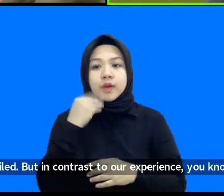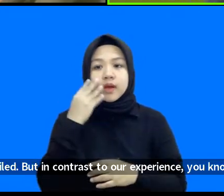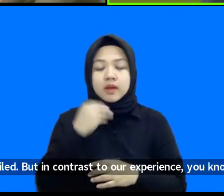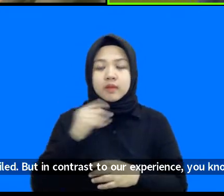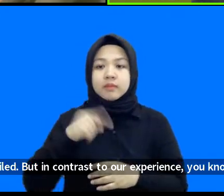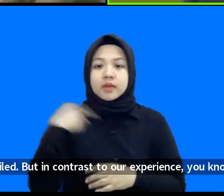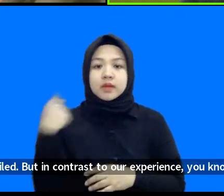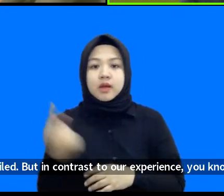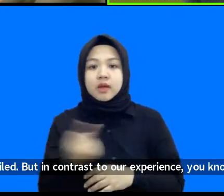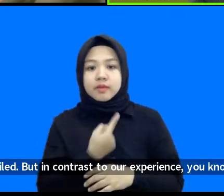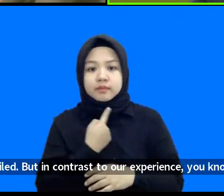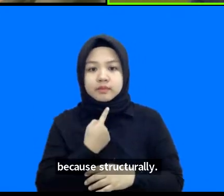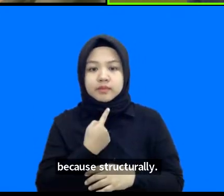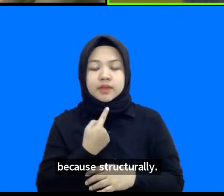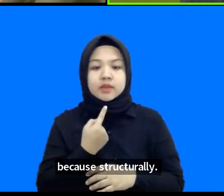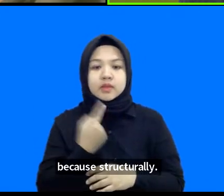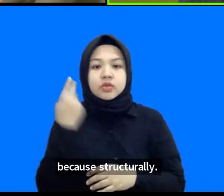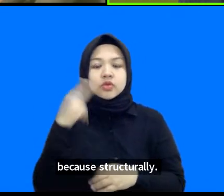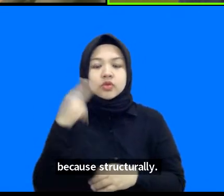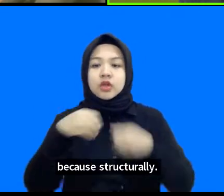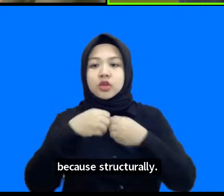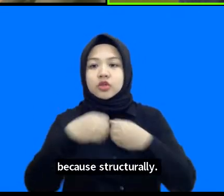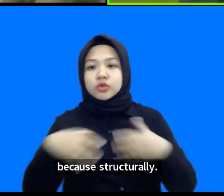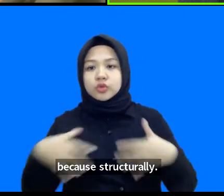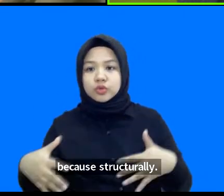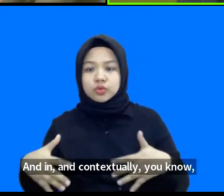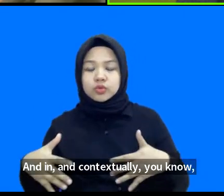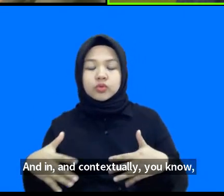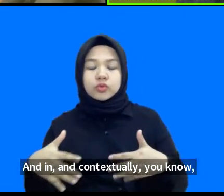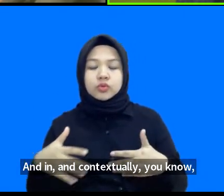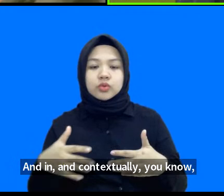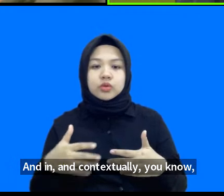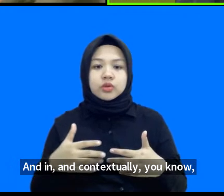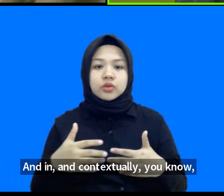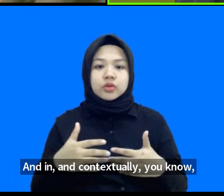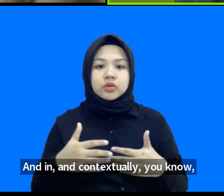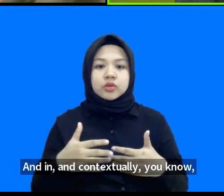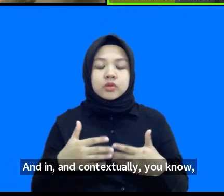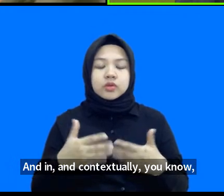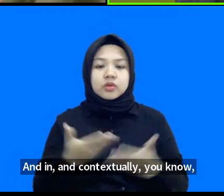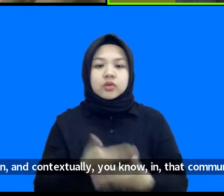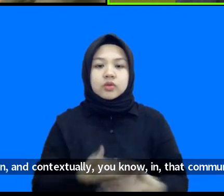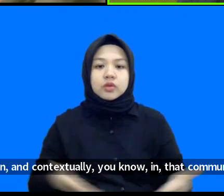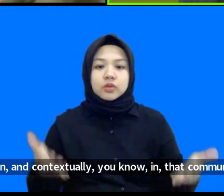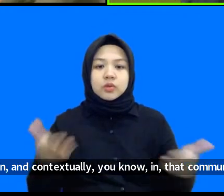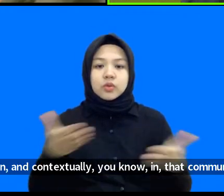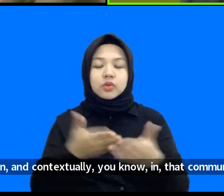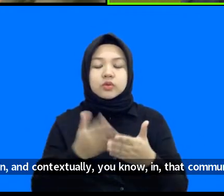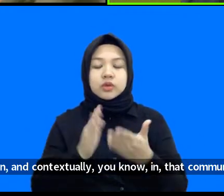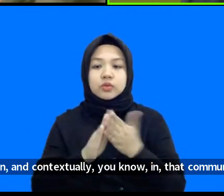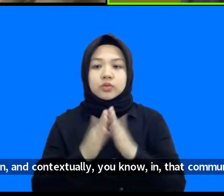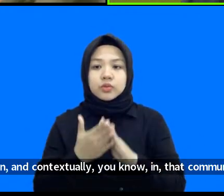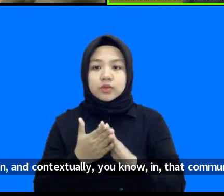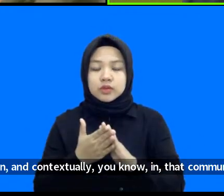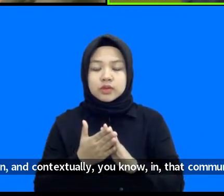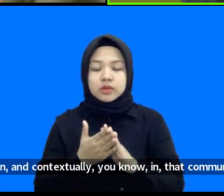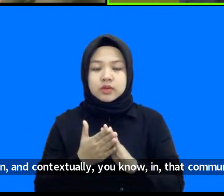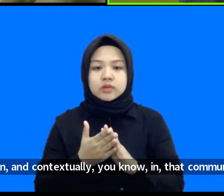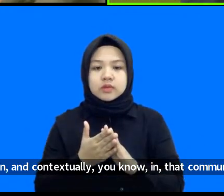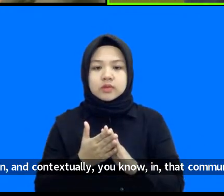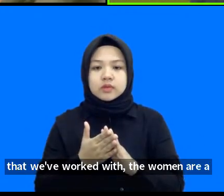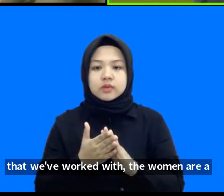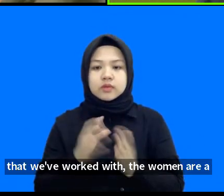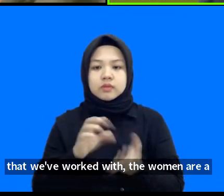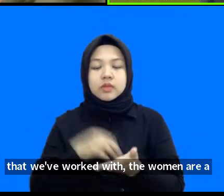structurally and contextually, in the community that we've worked with, the women are